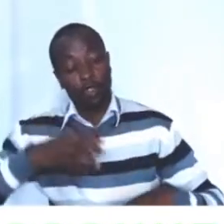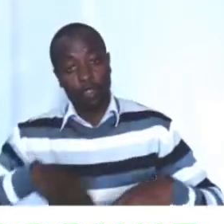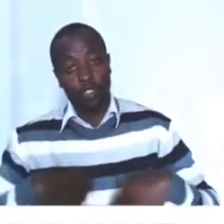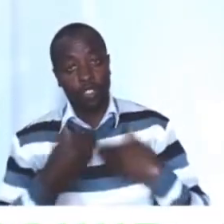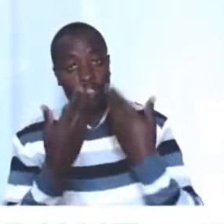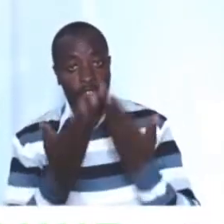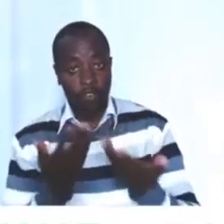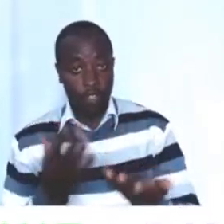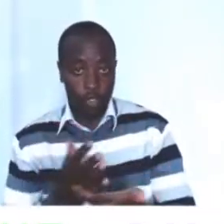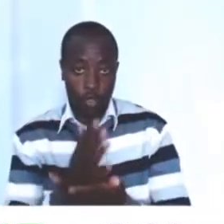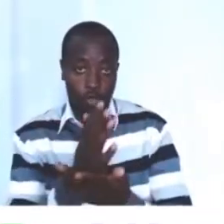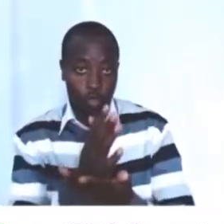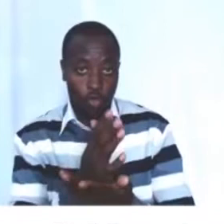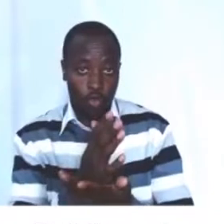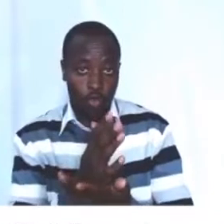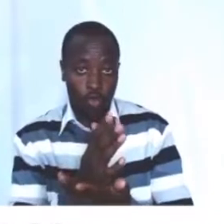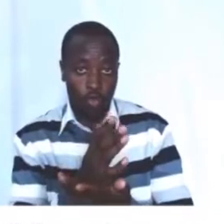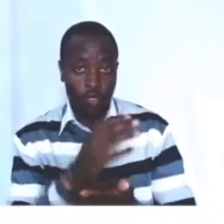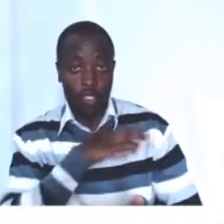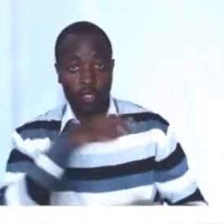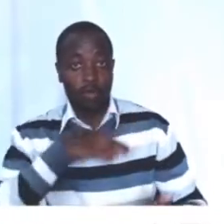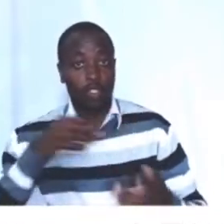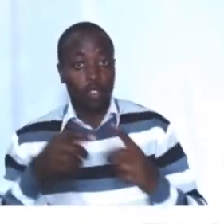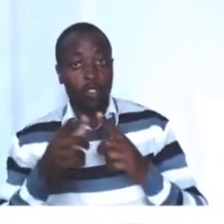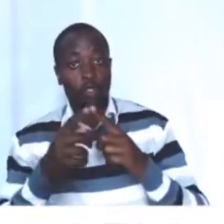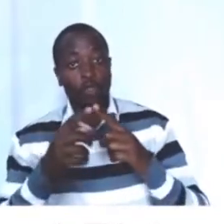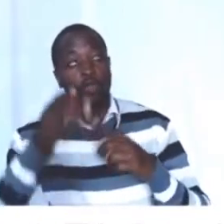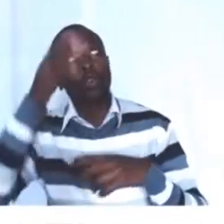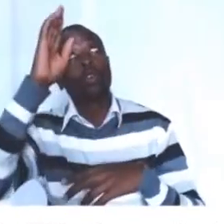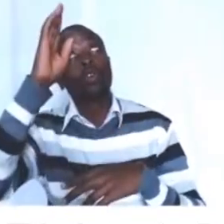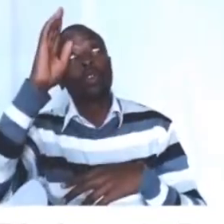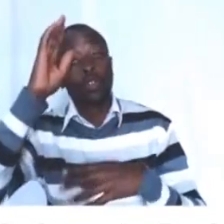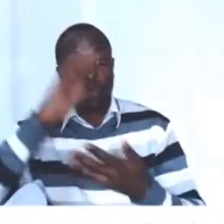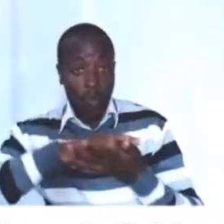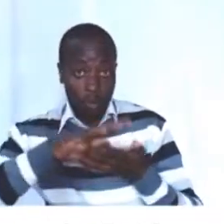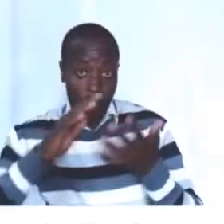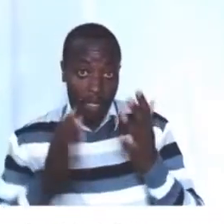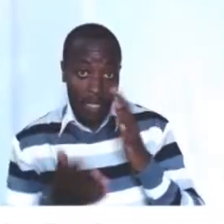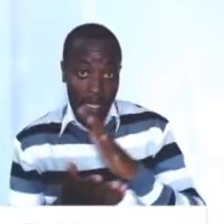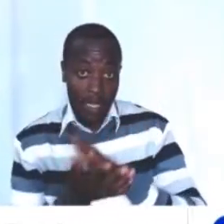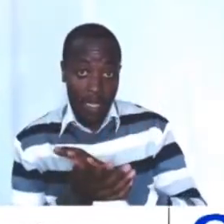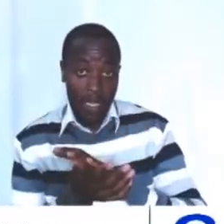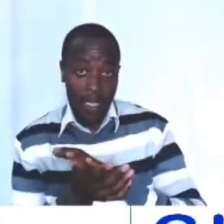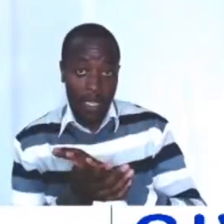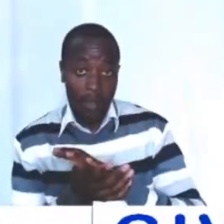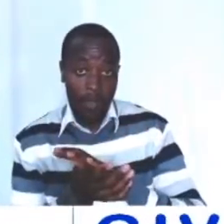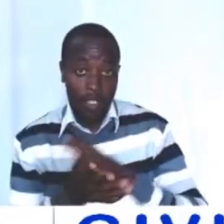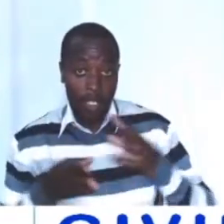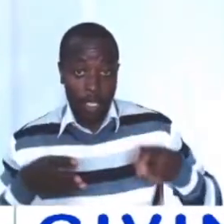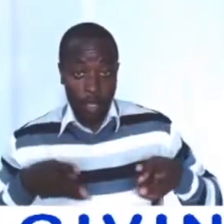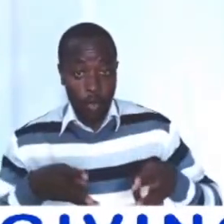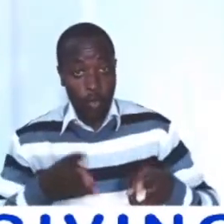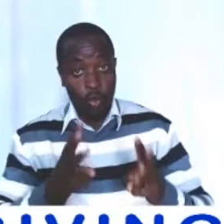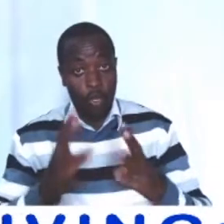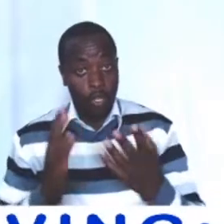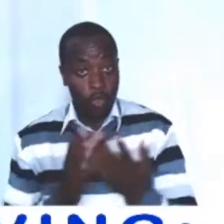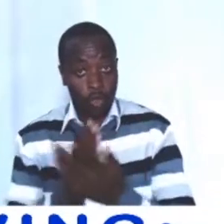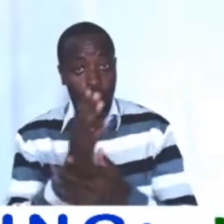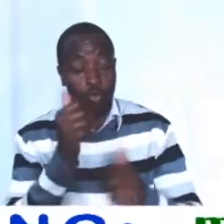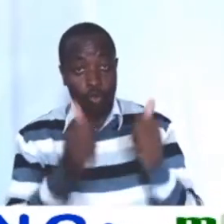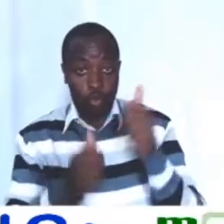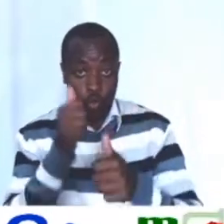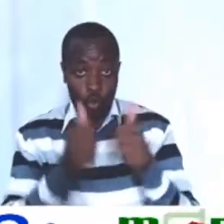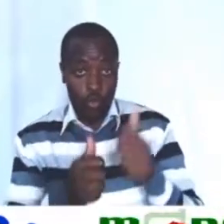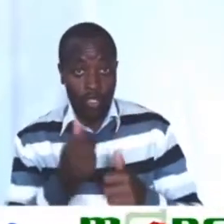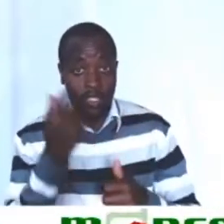through his spirit to God, he becomes a channel through which every kind